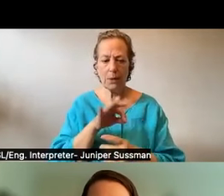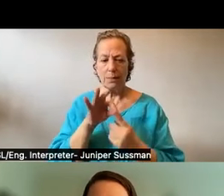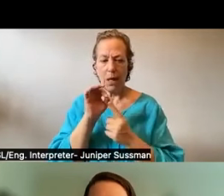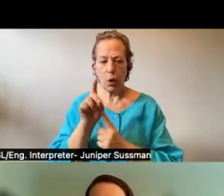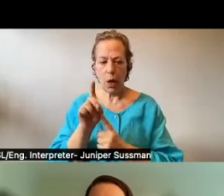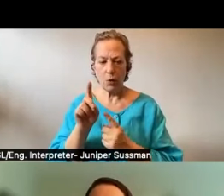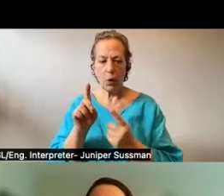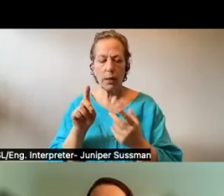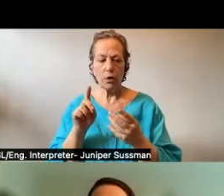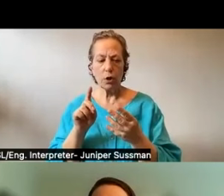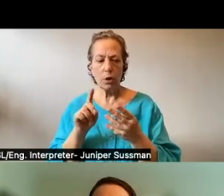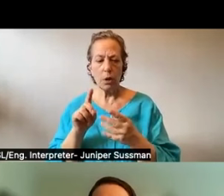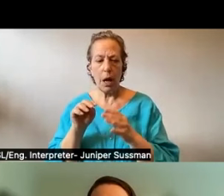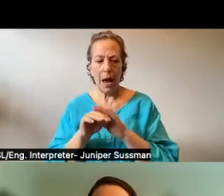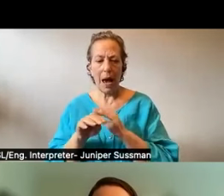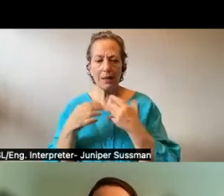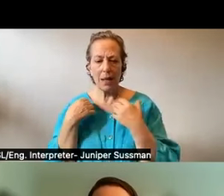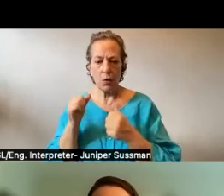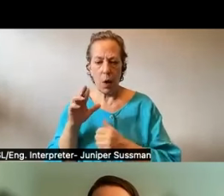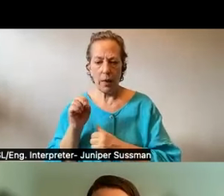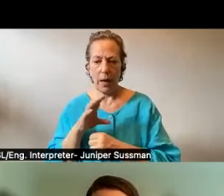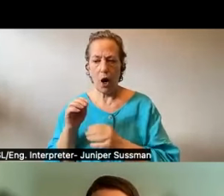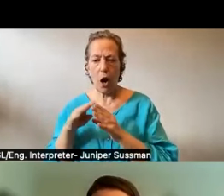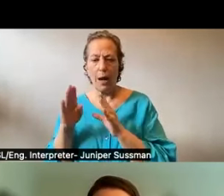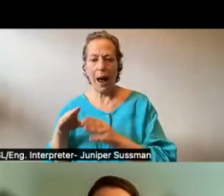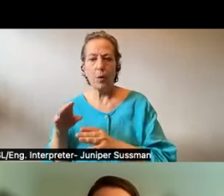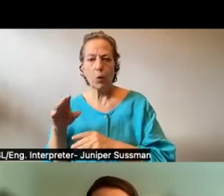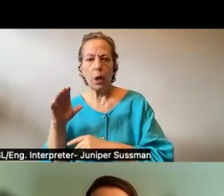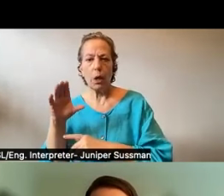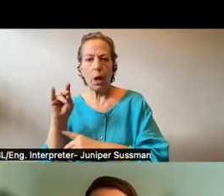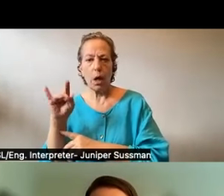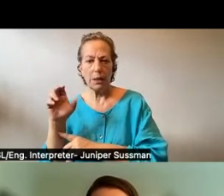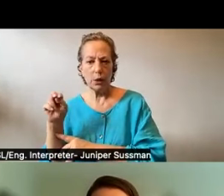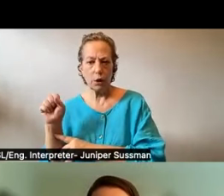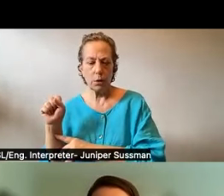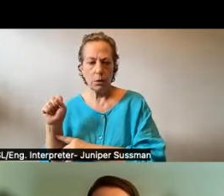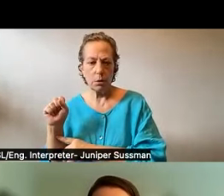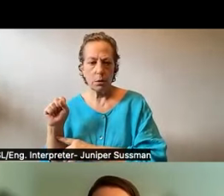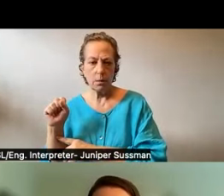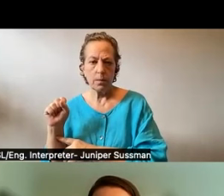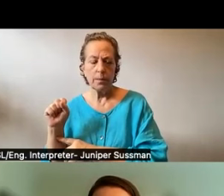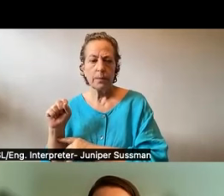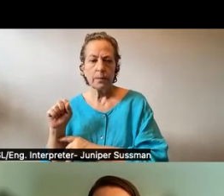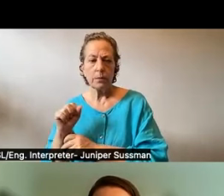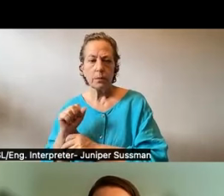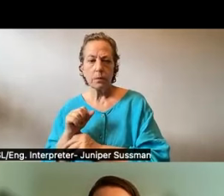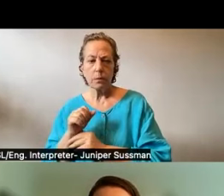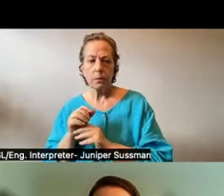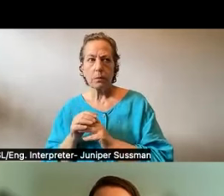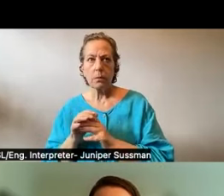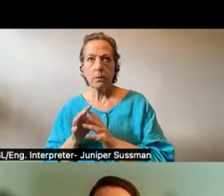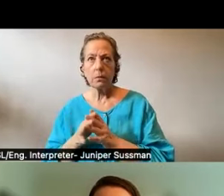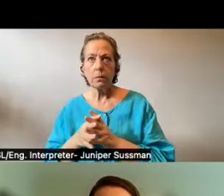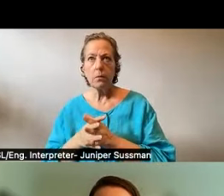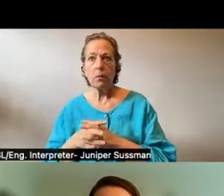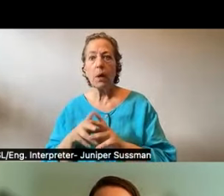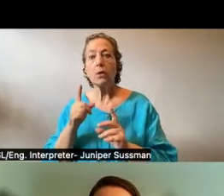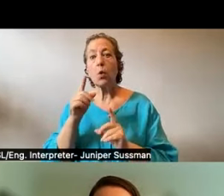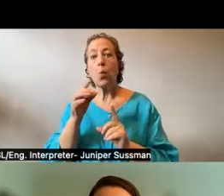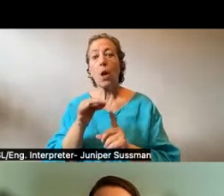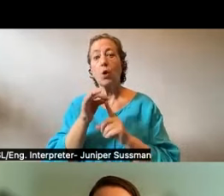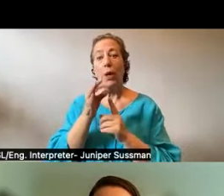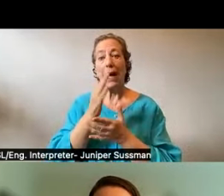education, access to healthcare, and housing conditions. And so I think one unique aspect of